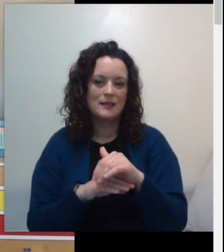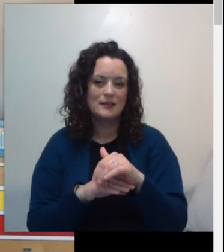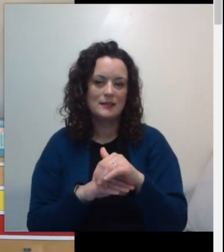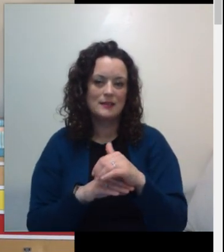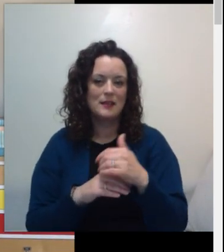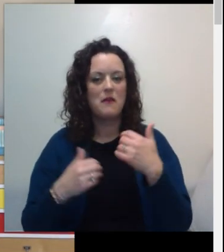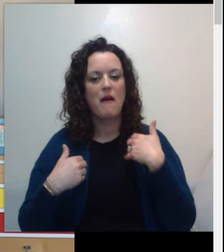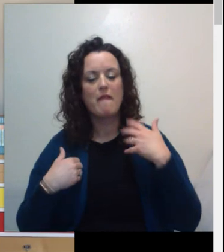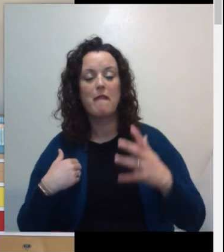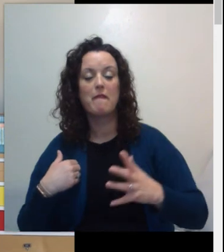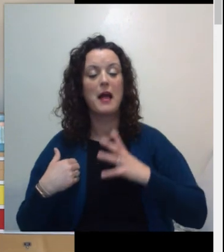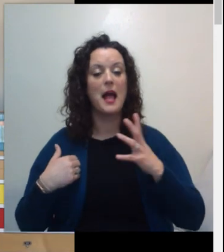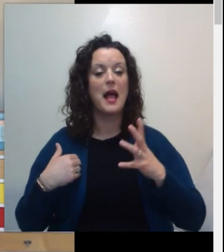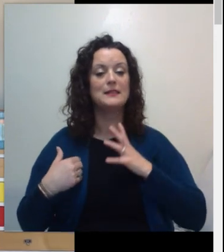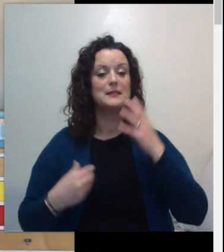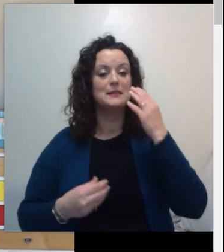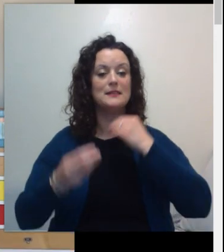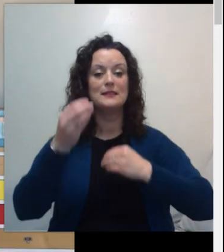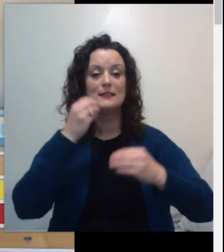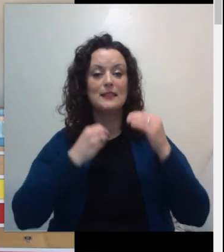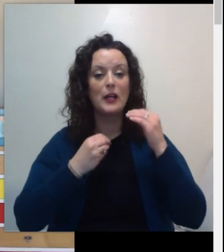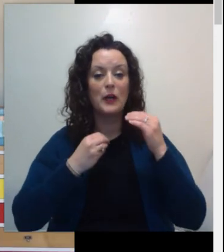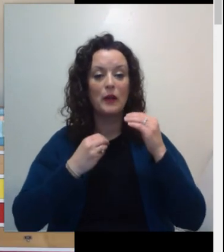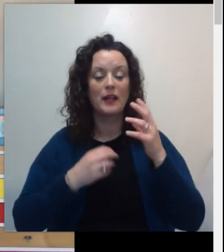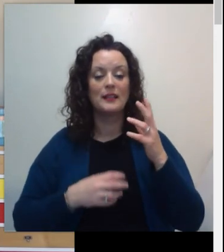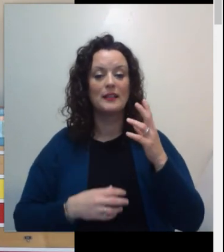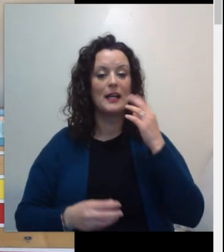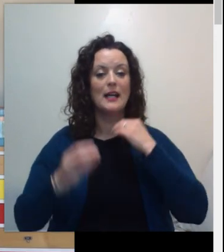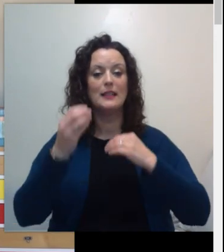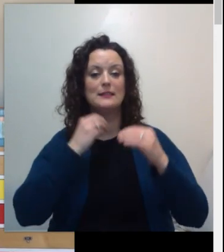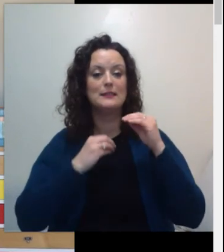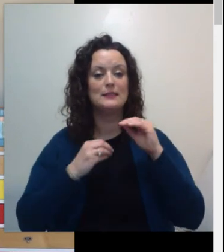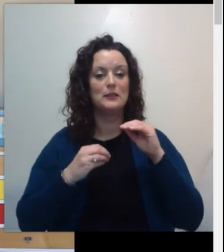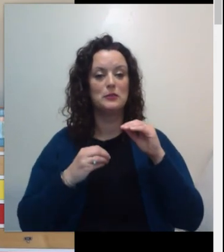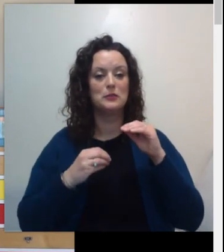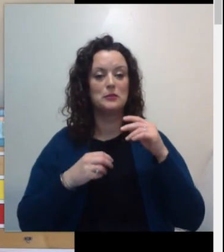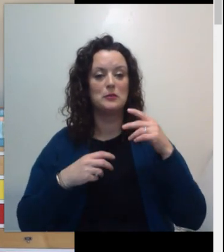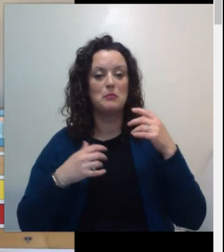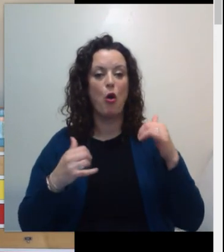I'll have a fancy dinner. I have a fancy dinner party because I'm already so fancy.